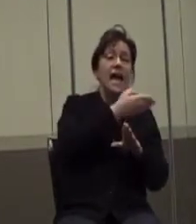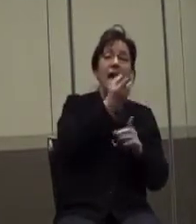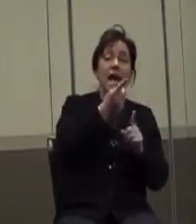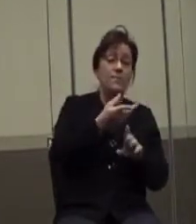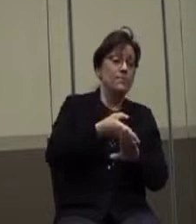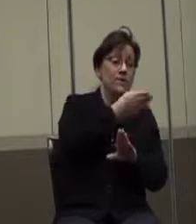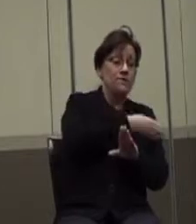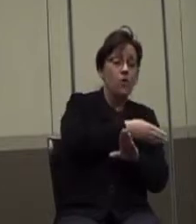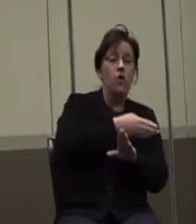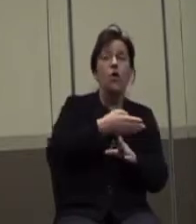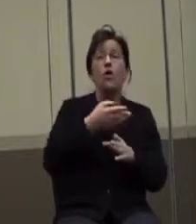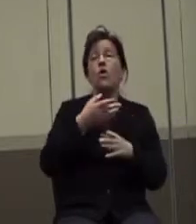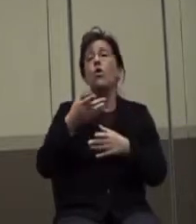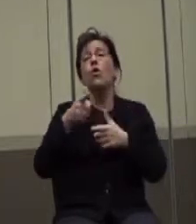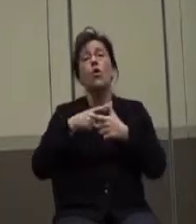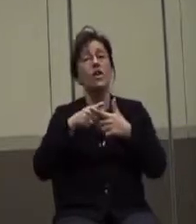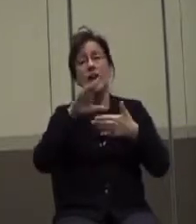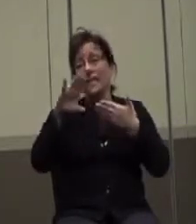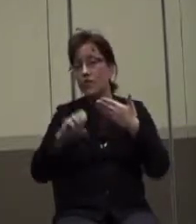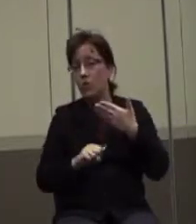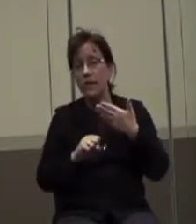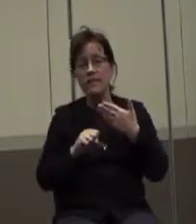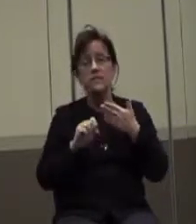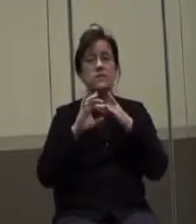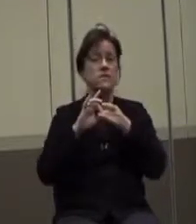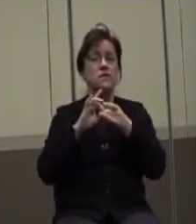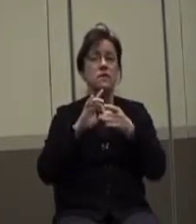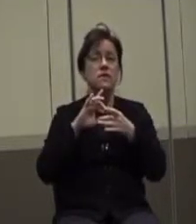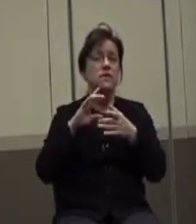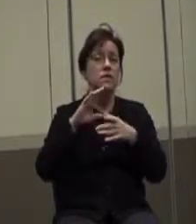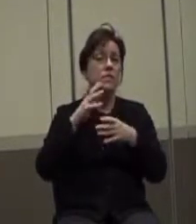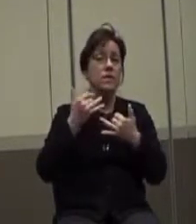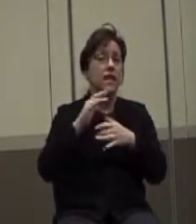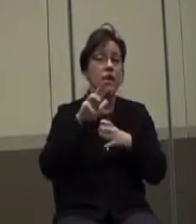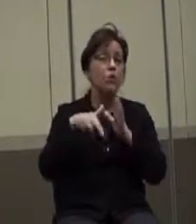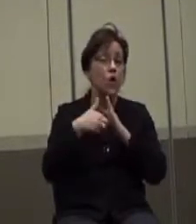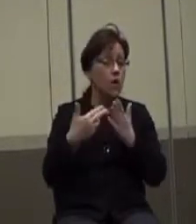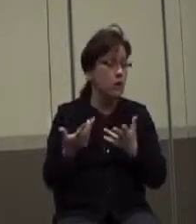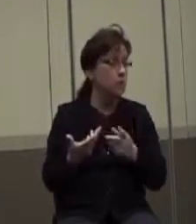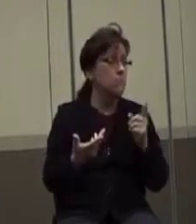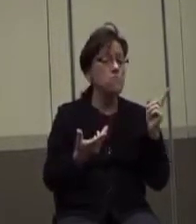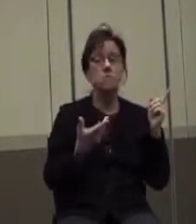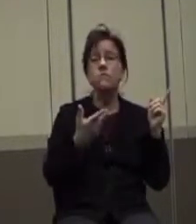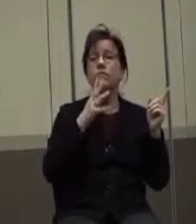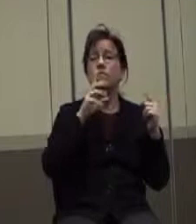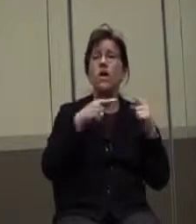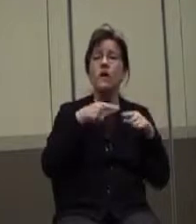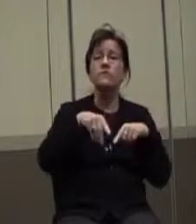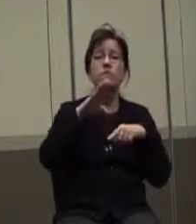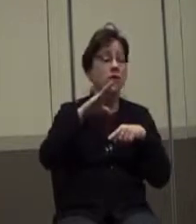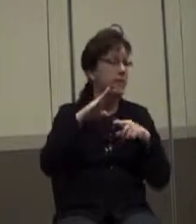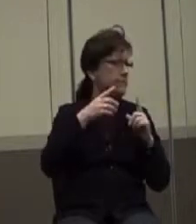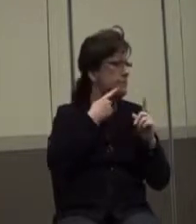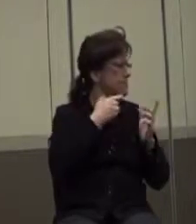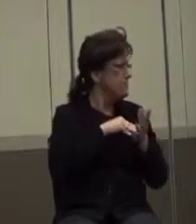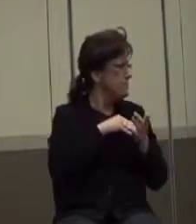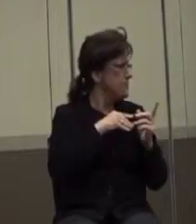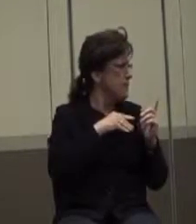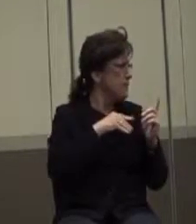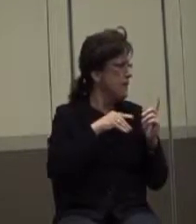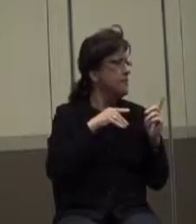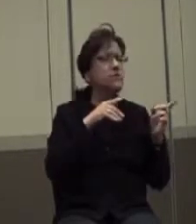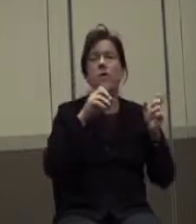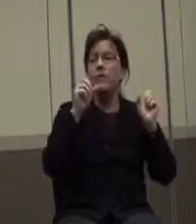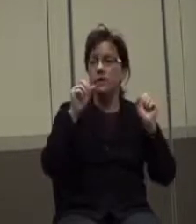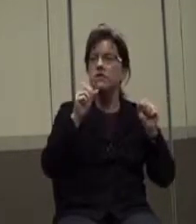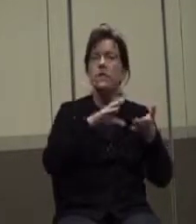that you think might be playing a role in this? We talked about she was able to go home sometimes. What's that? That